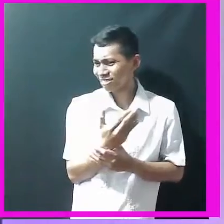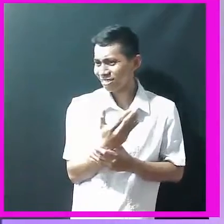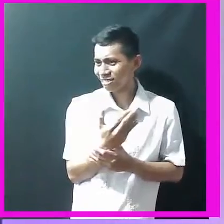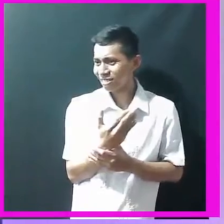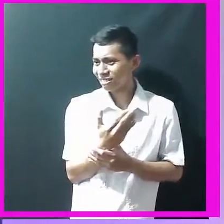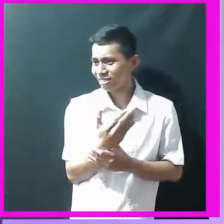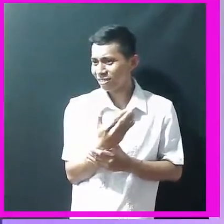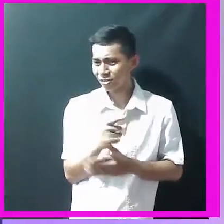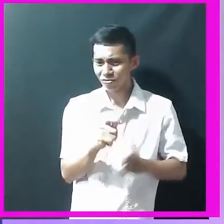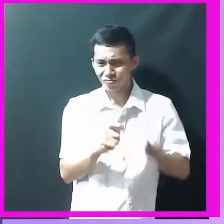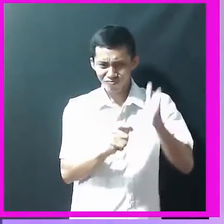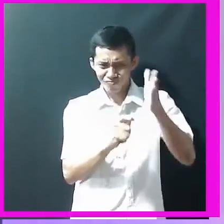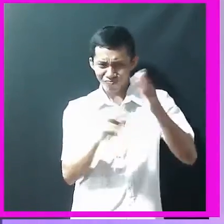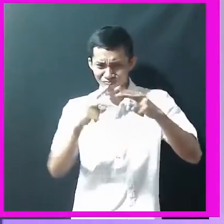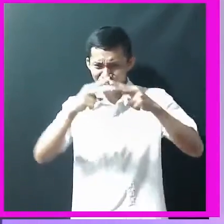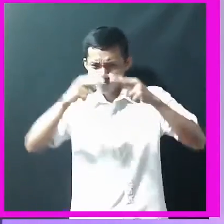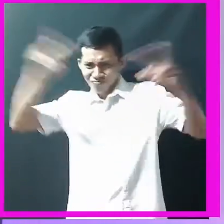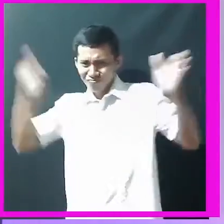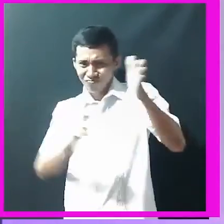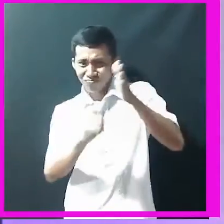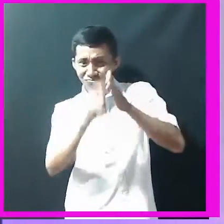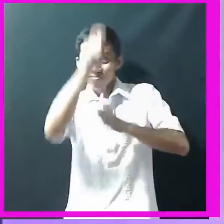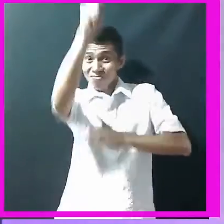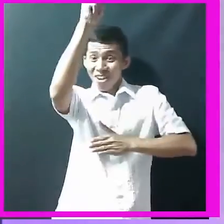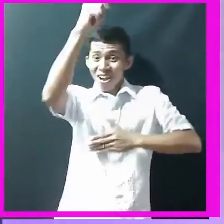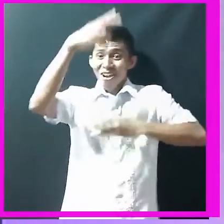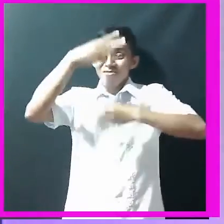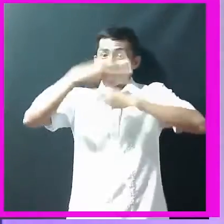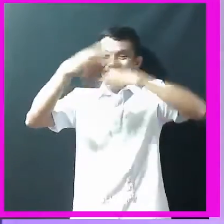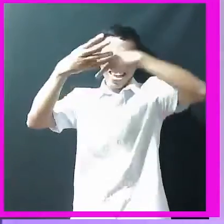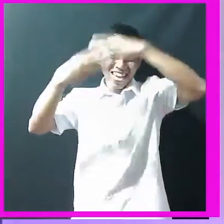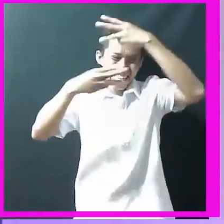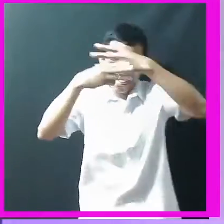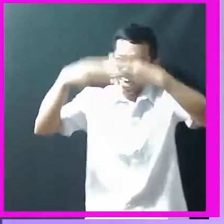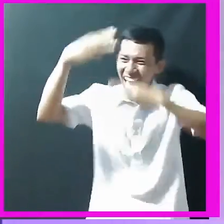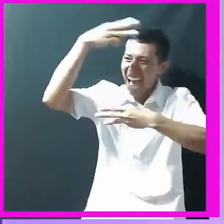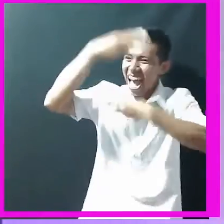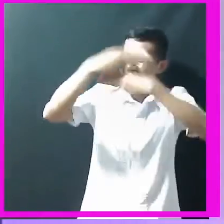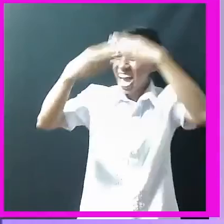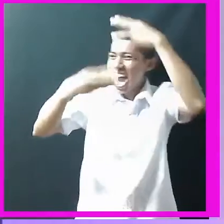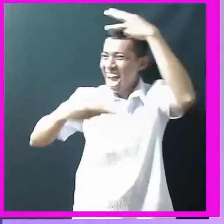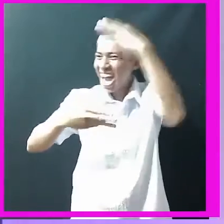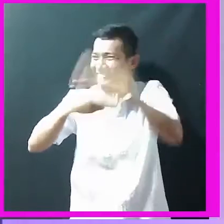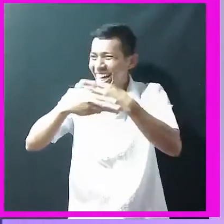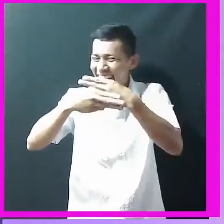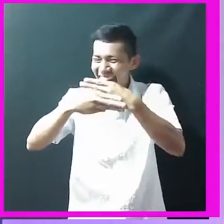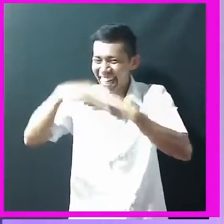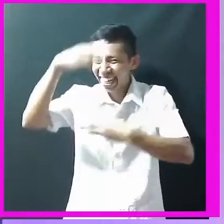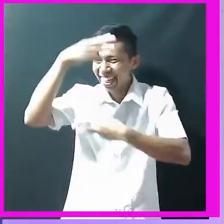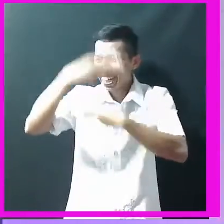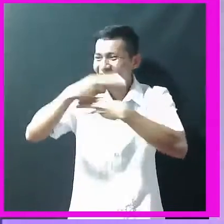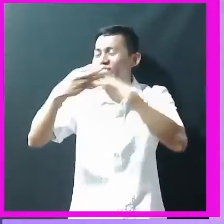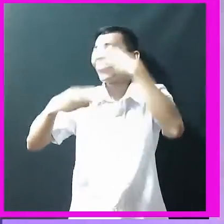and tallest buildings in Cebu.